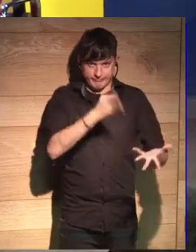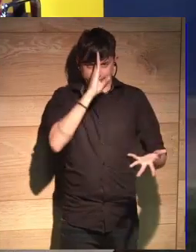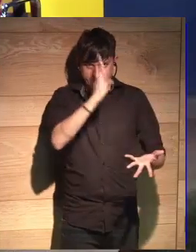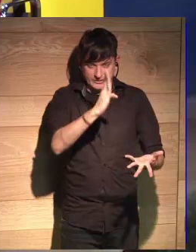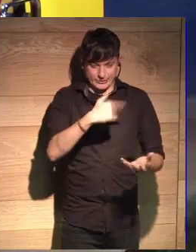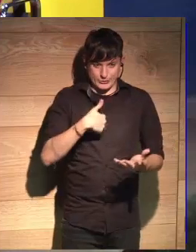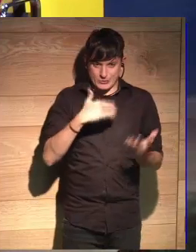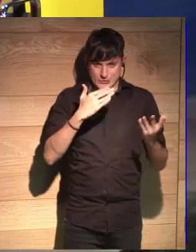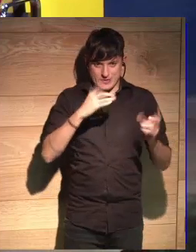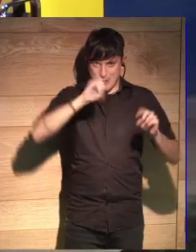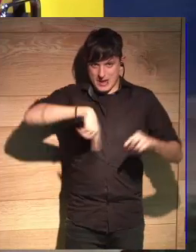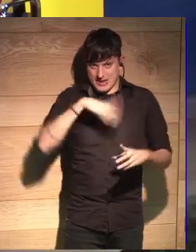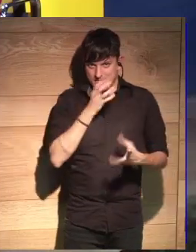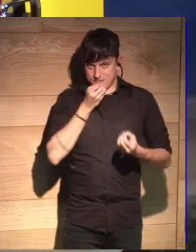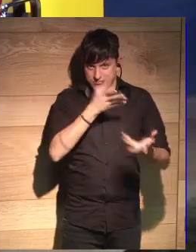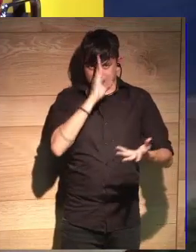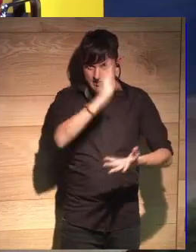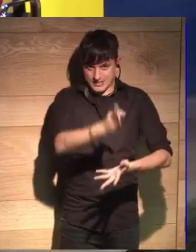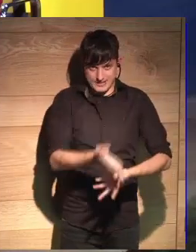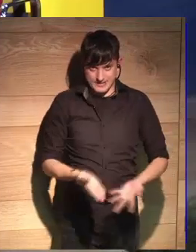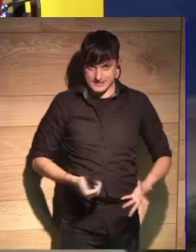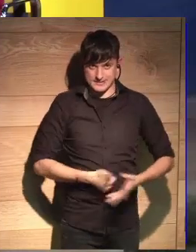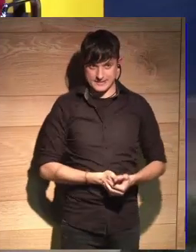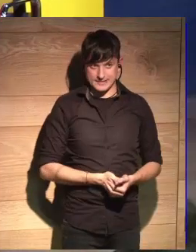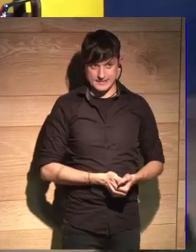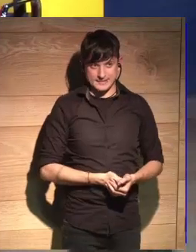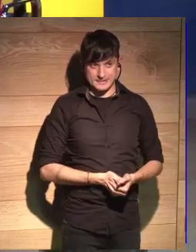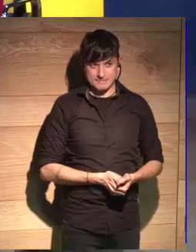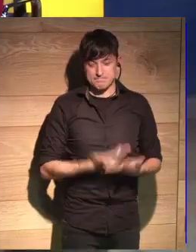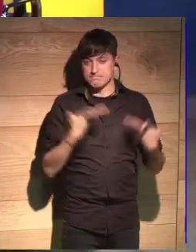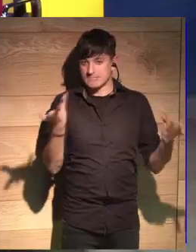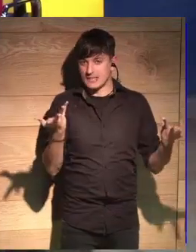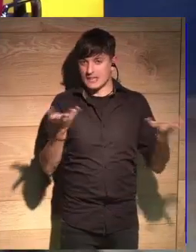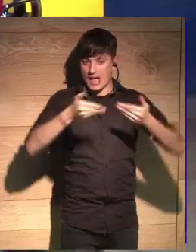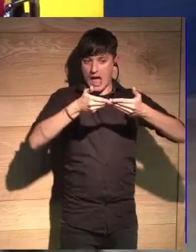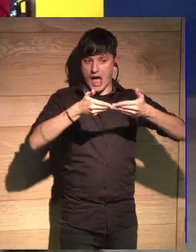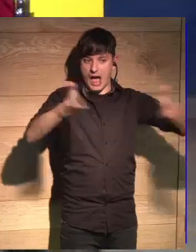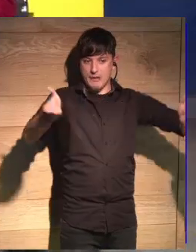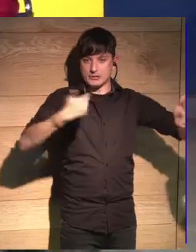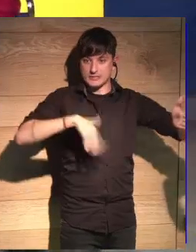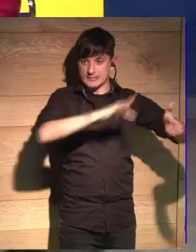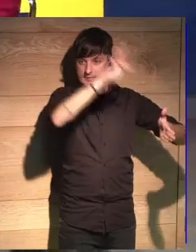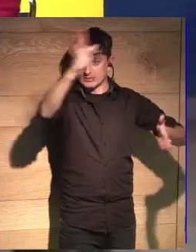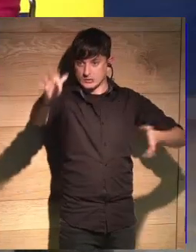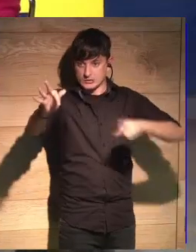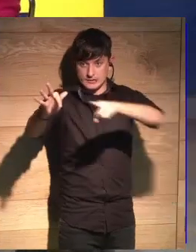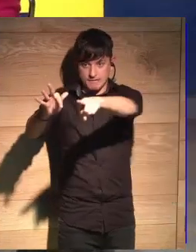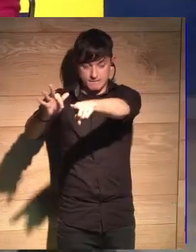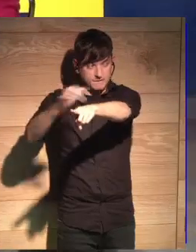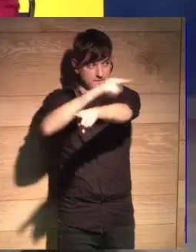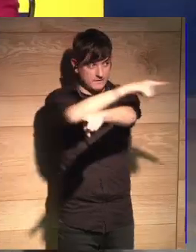with political correctness. I'm not either. So we are going to open up